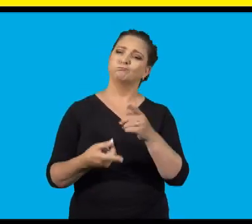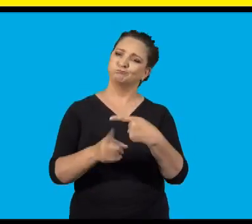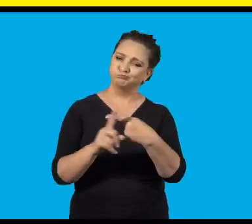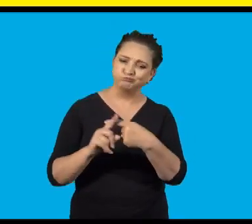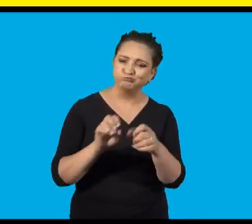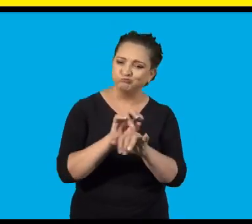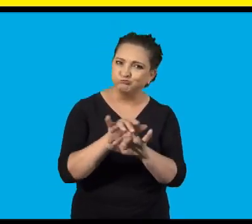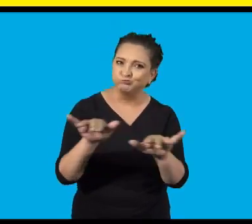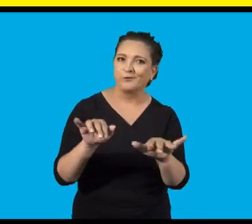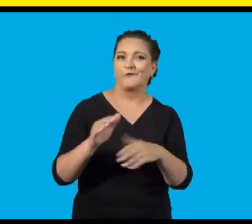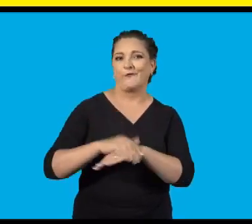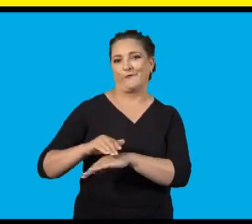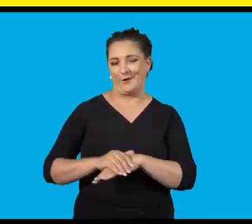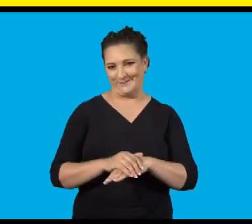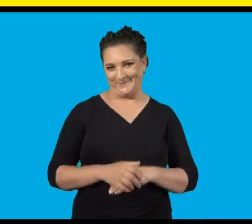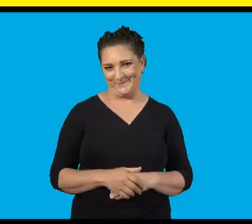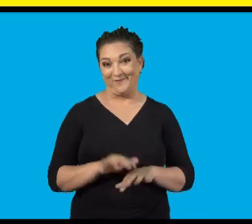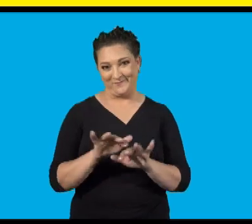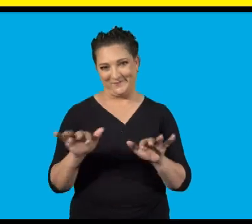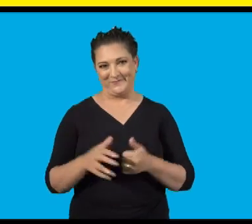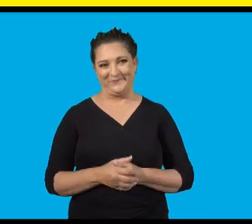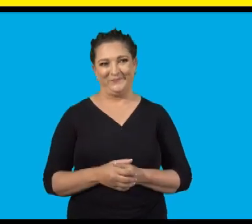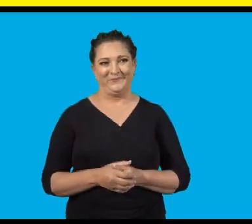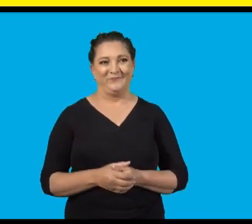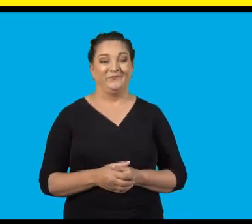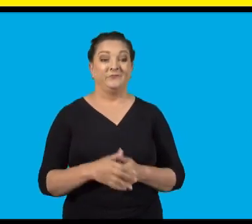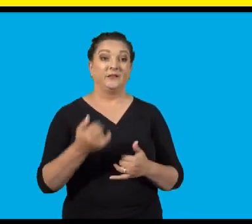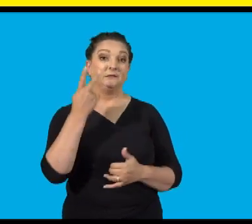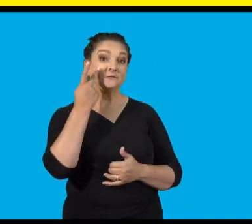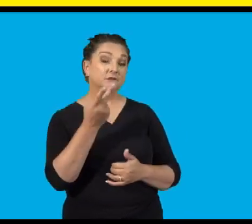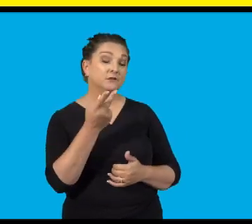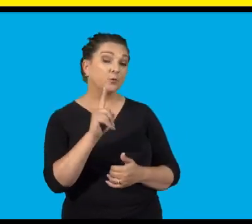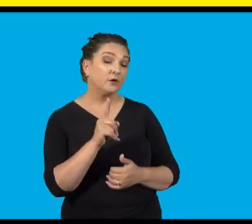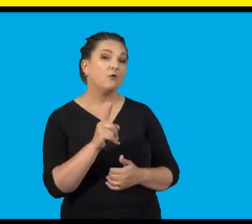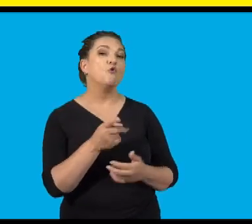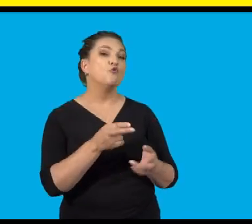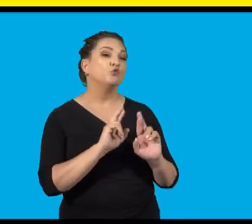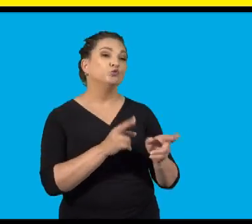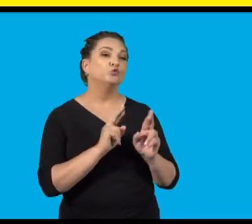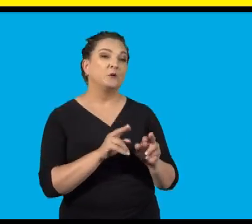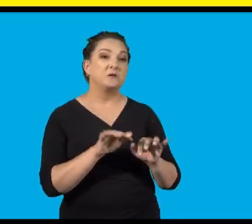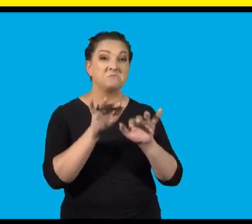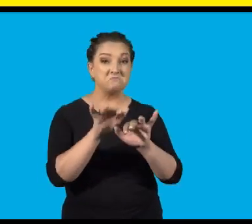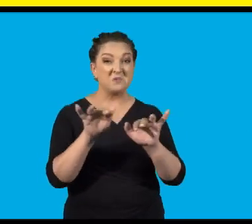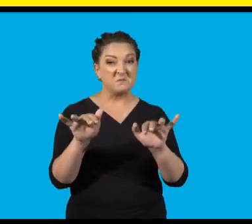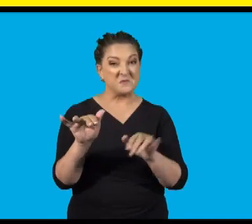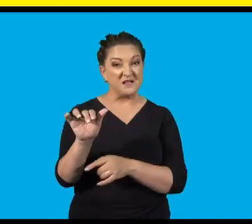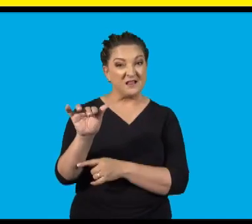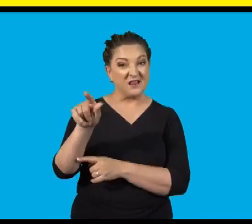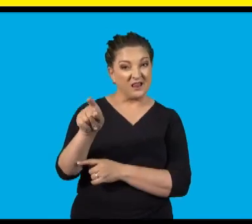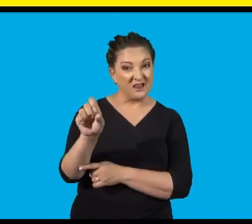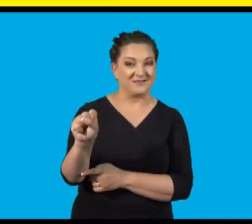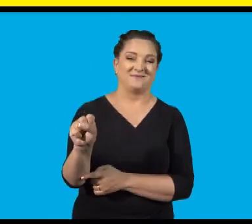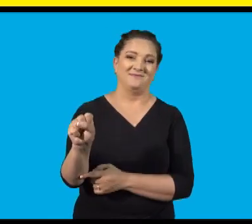a positive influence on people's friendships. All right. Now, if you look at your response, you can see the